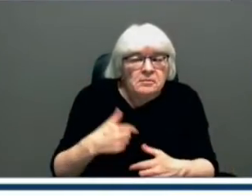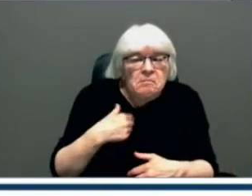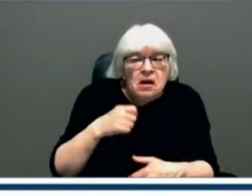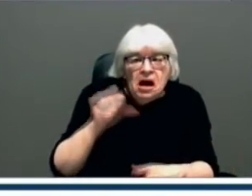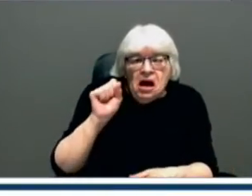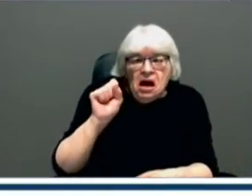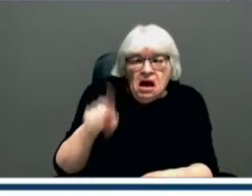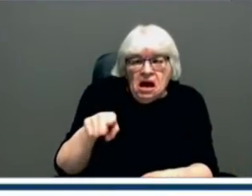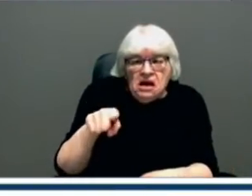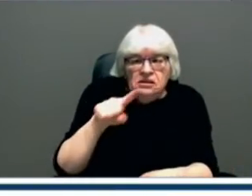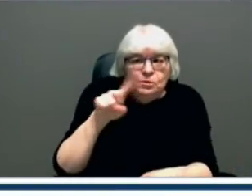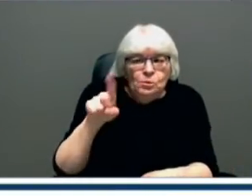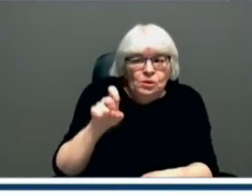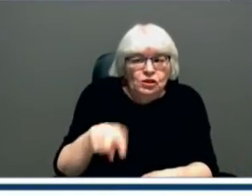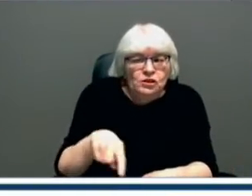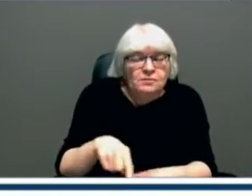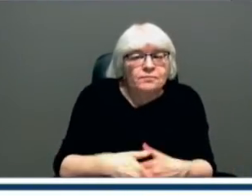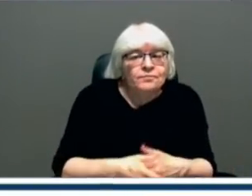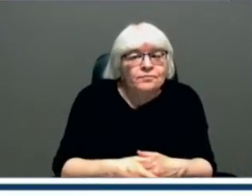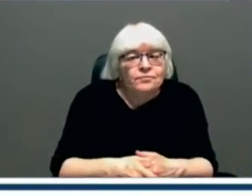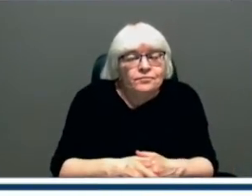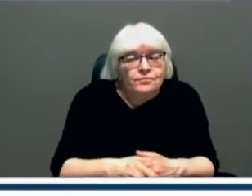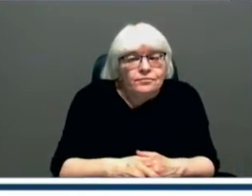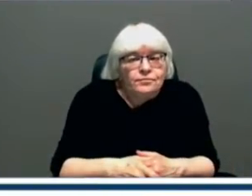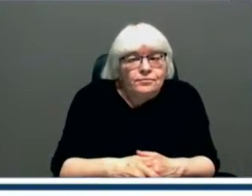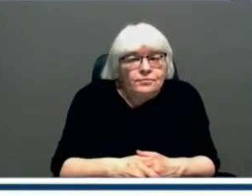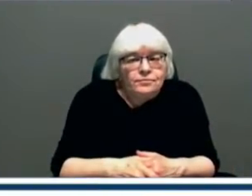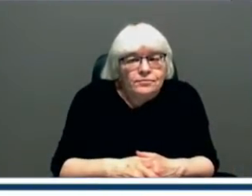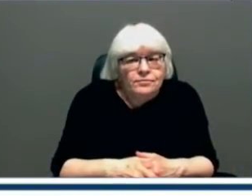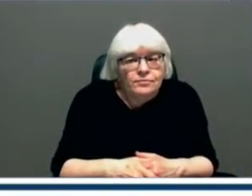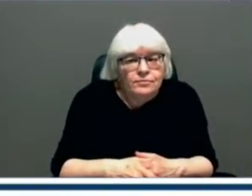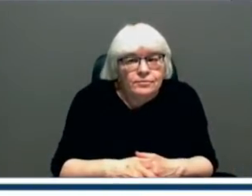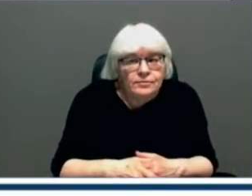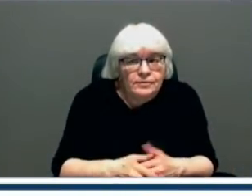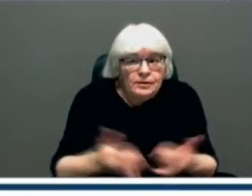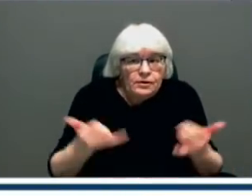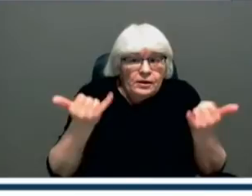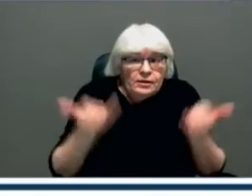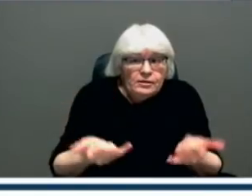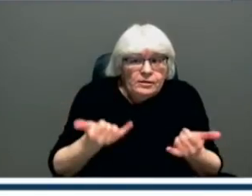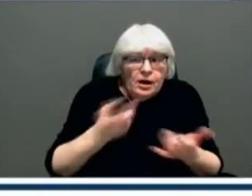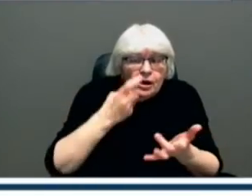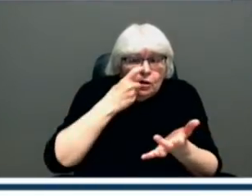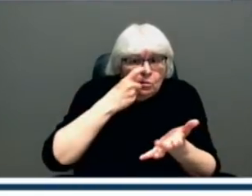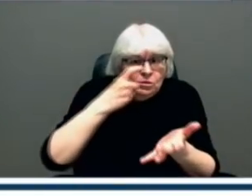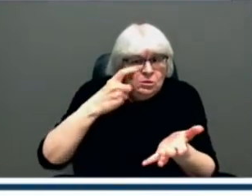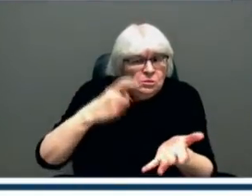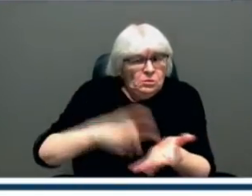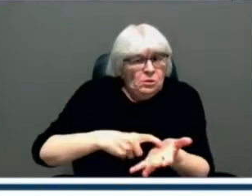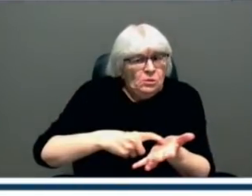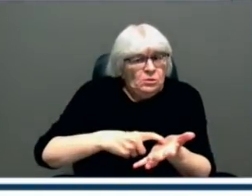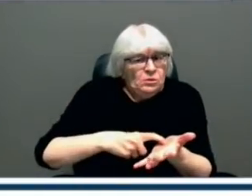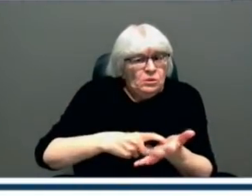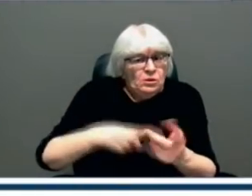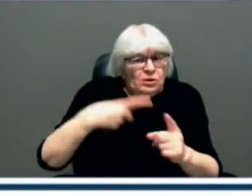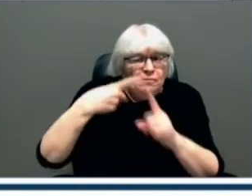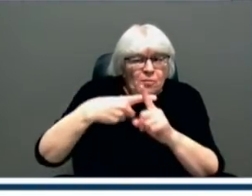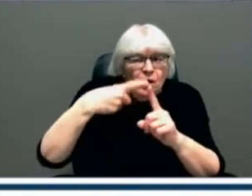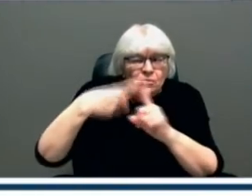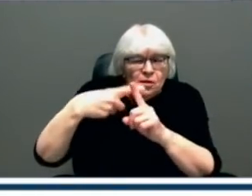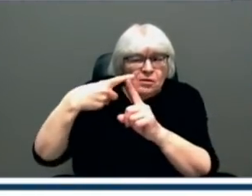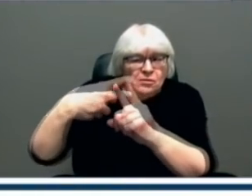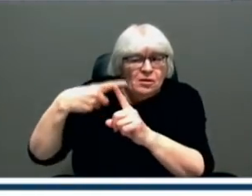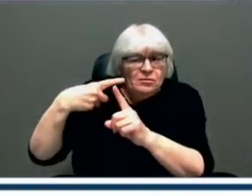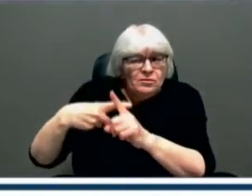focuses around just the positivity rate that we're seeing. I spoke with an infectious disease expert saying it's